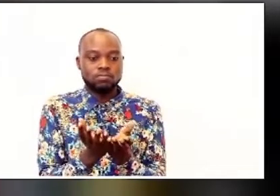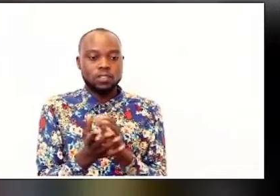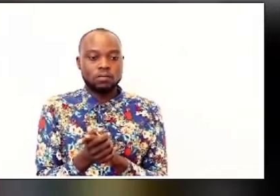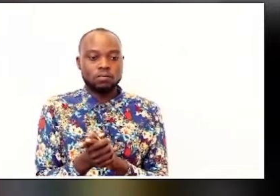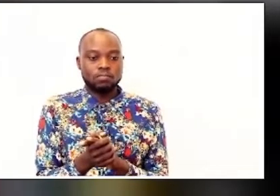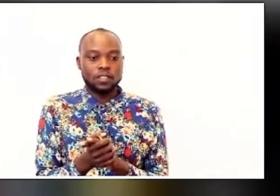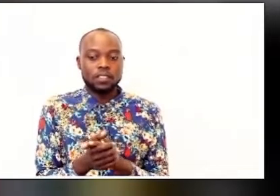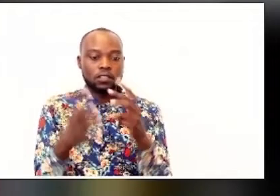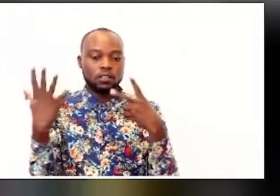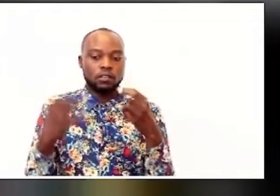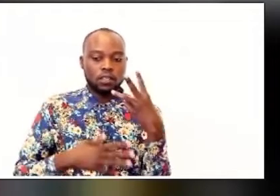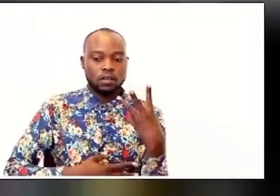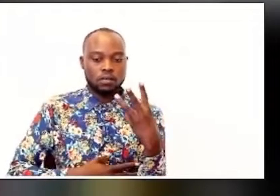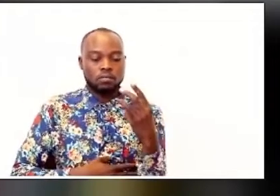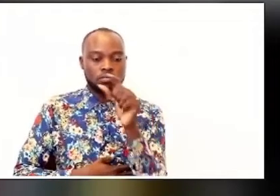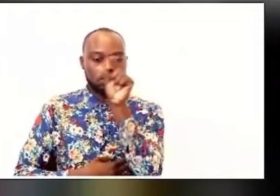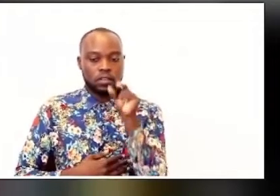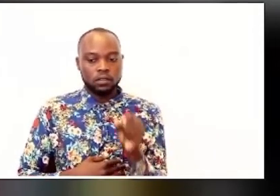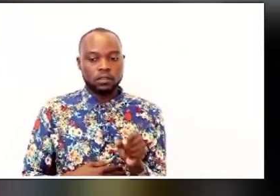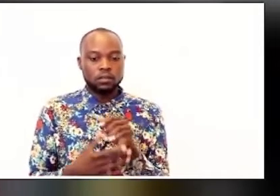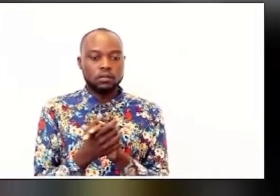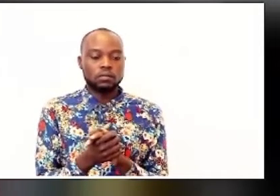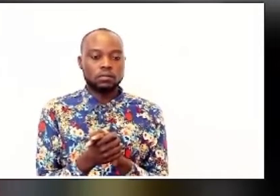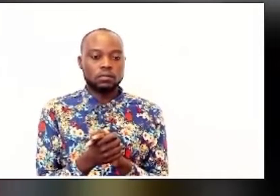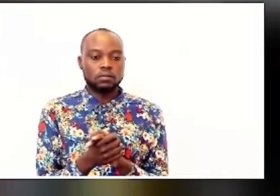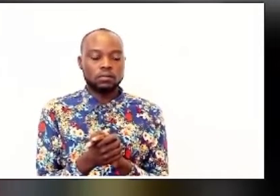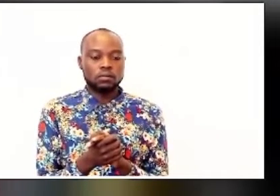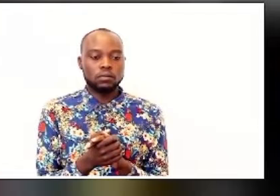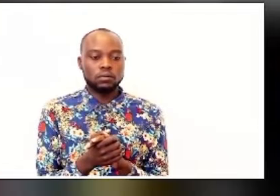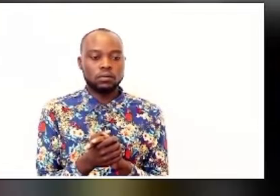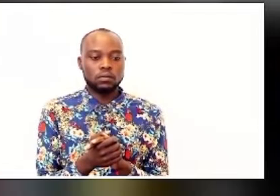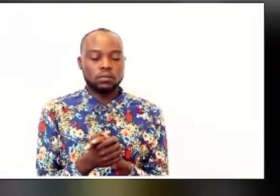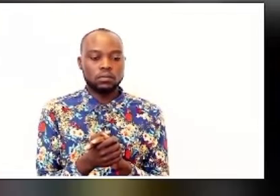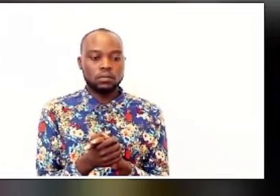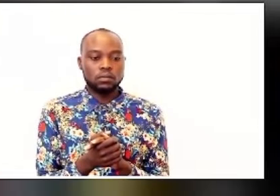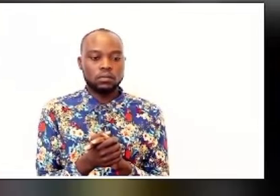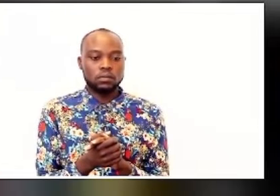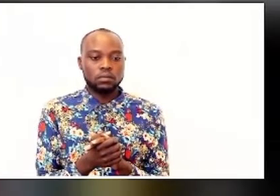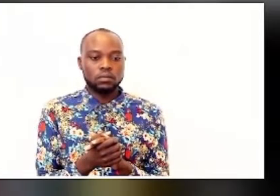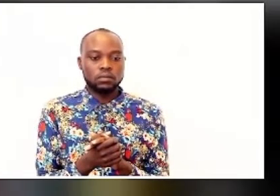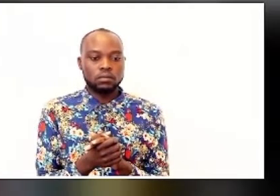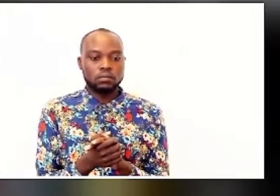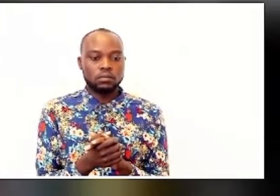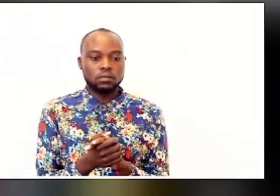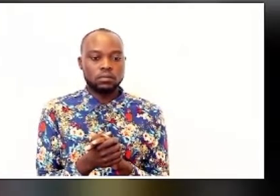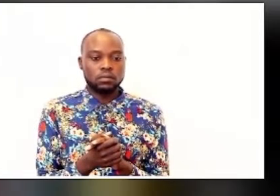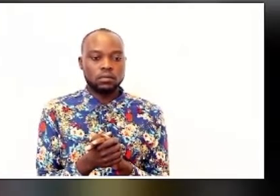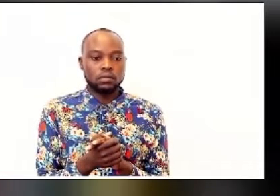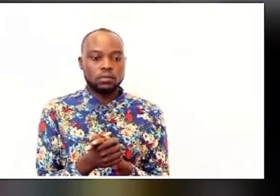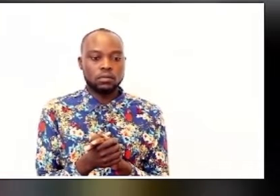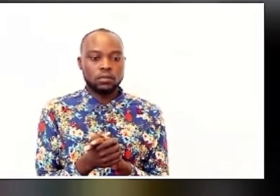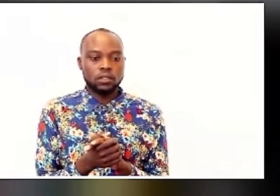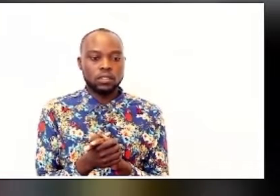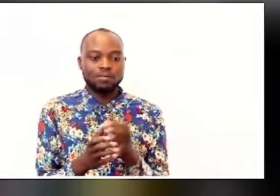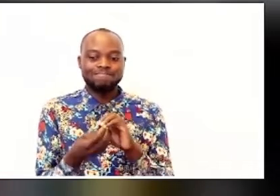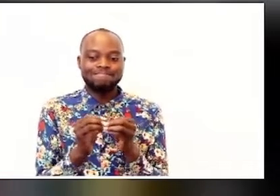17% of the global population. We account for less than 4% of the emissions. And we're on the front line and suffering fast and worse the impact of